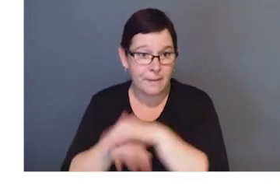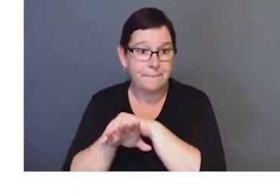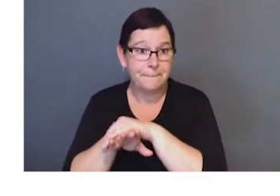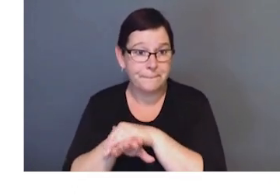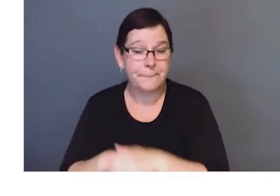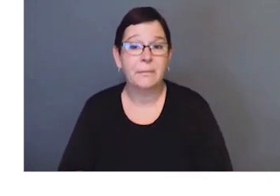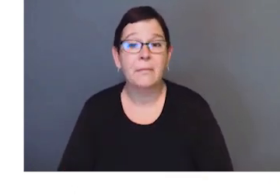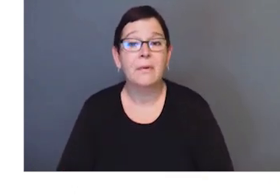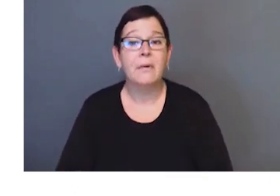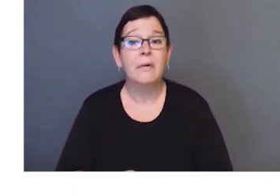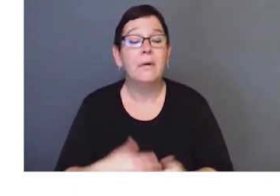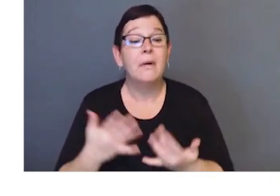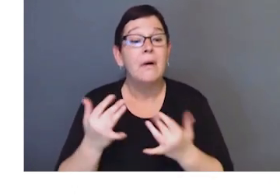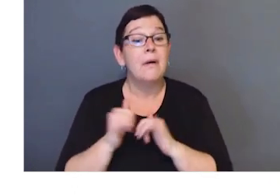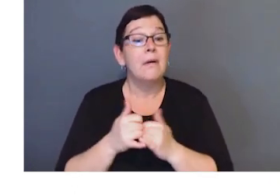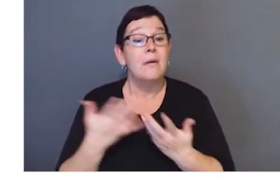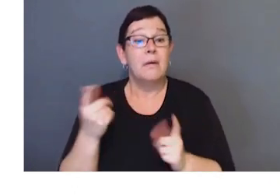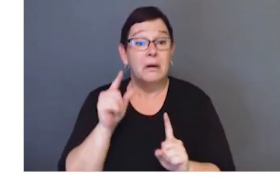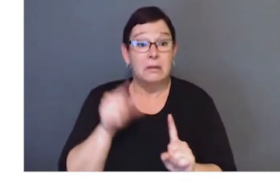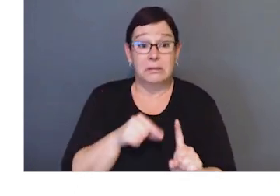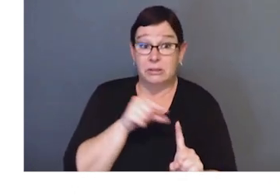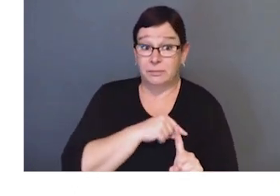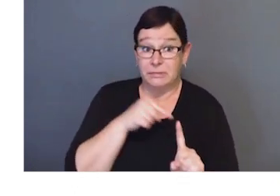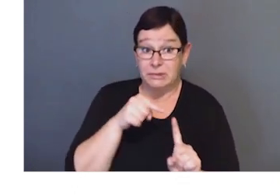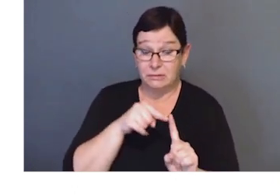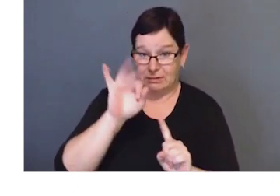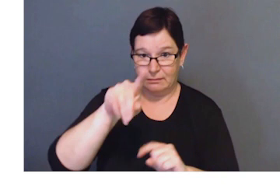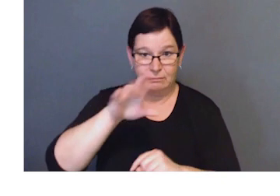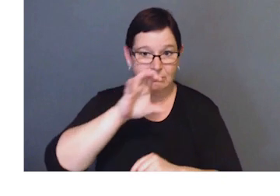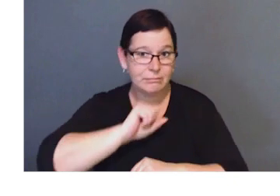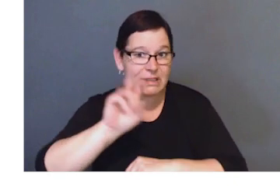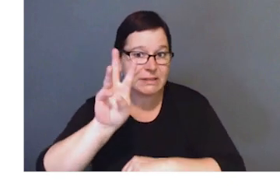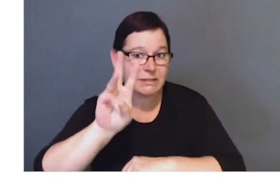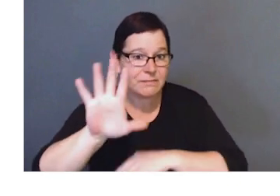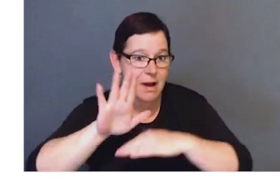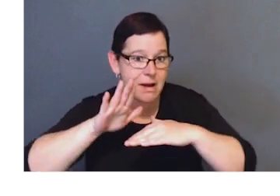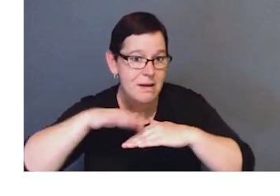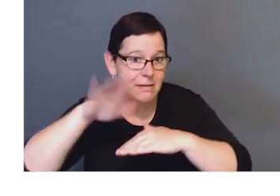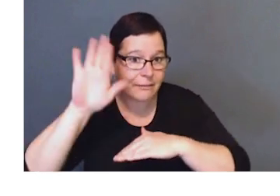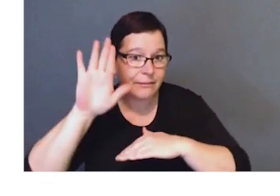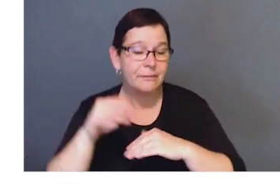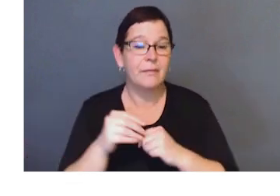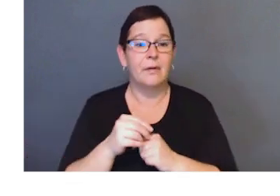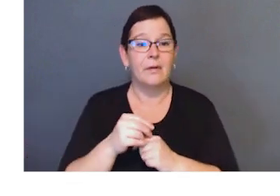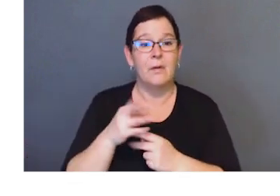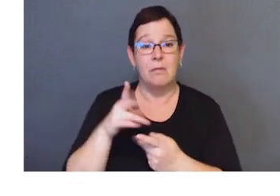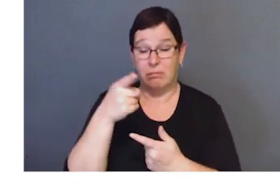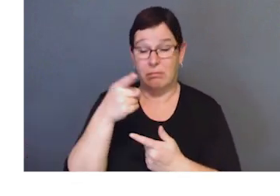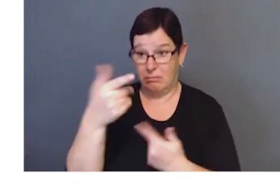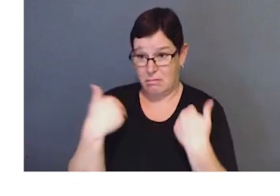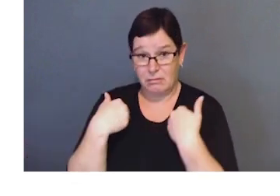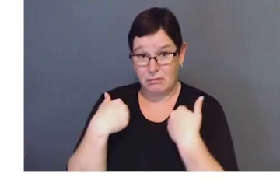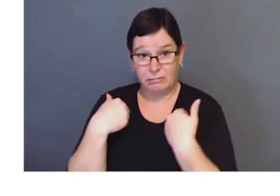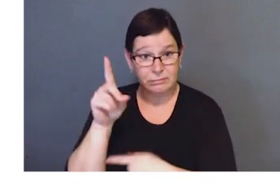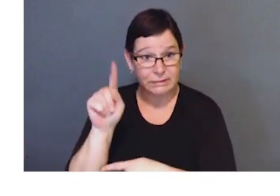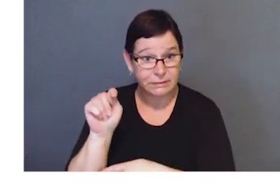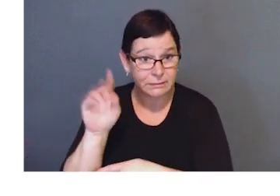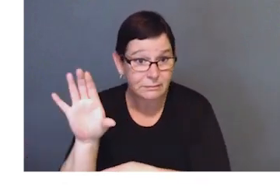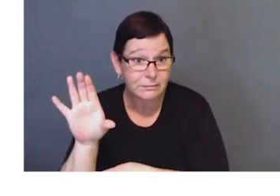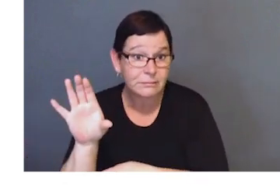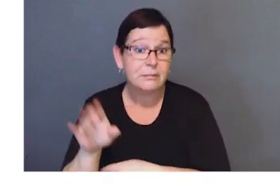older, or if you qualify for the disability tax credit, or you may claim for a dependent if certain criteria are